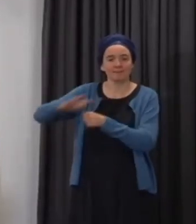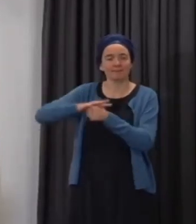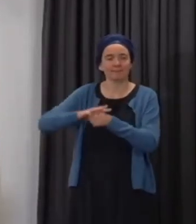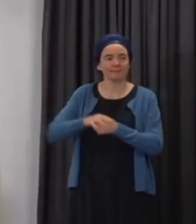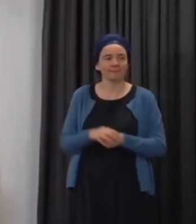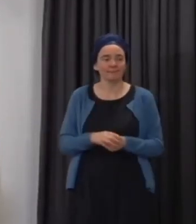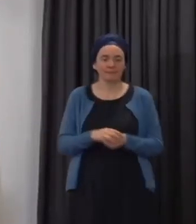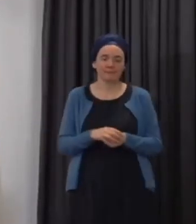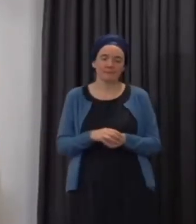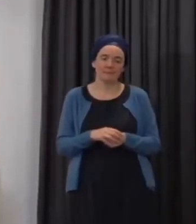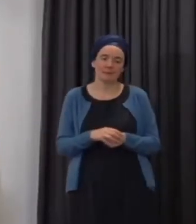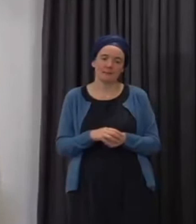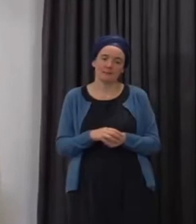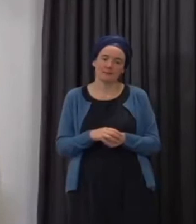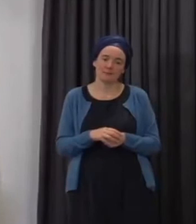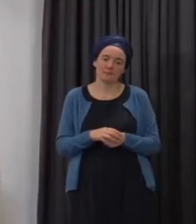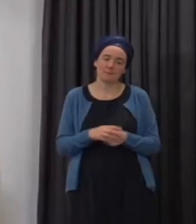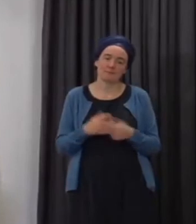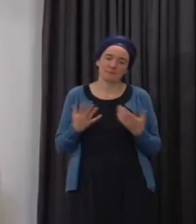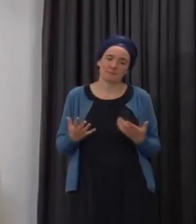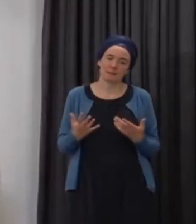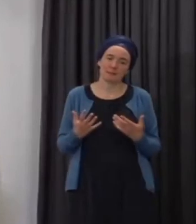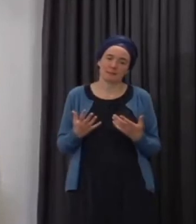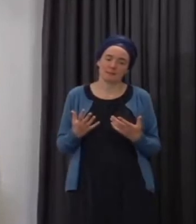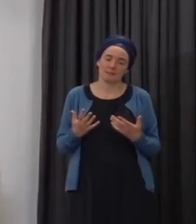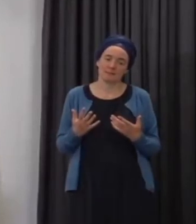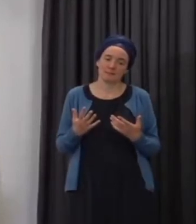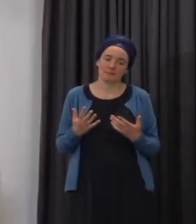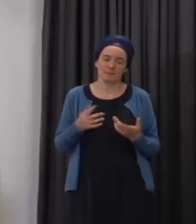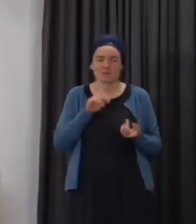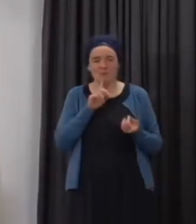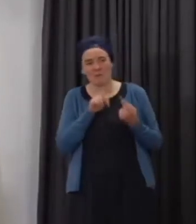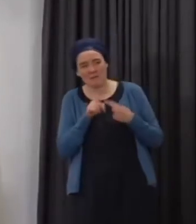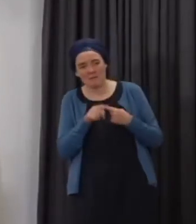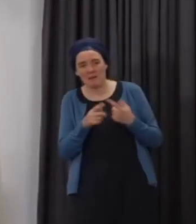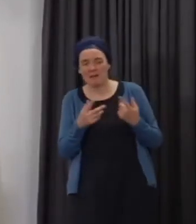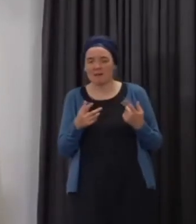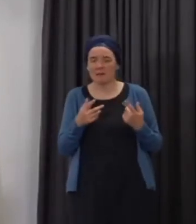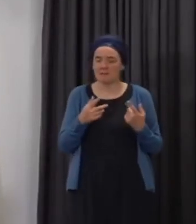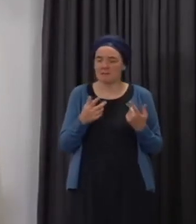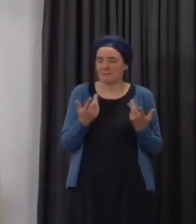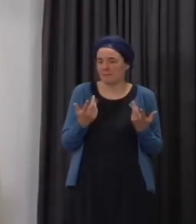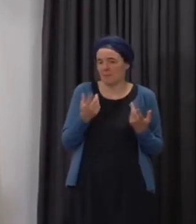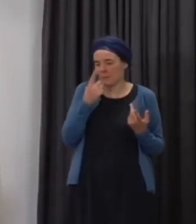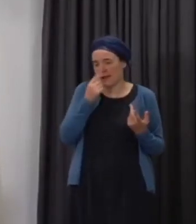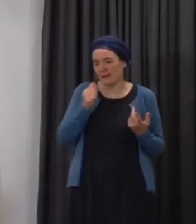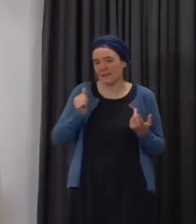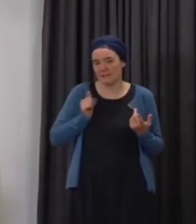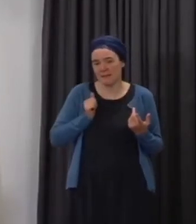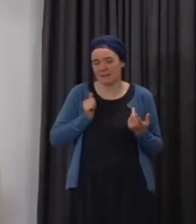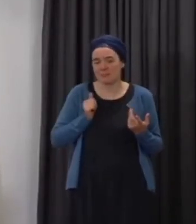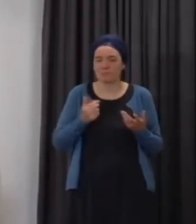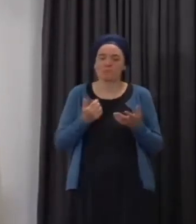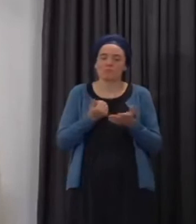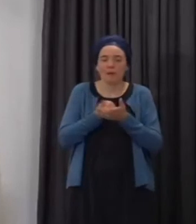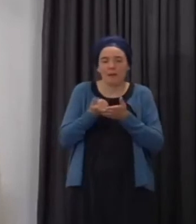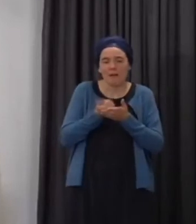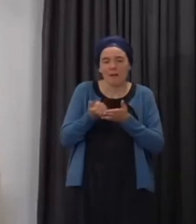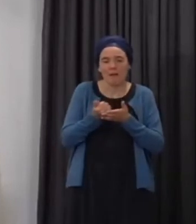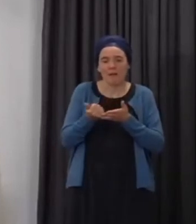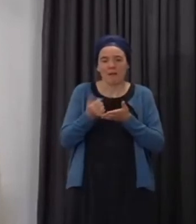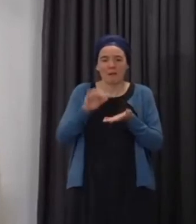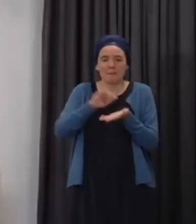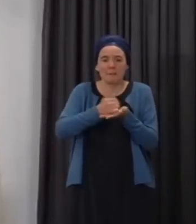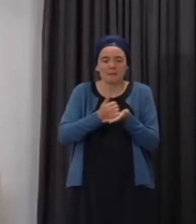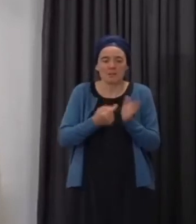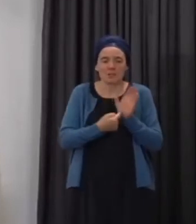get to the point we are, but equally, as I said in answer to other questions, about the fact that you can expect to see a regular publication to help inform you and the